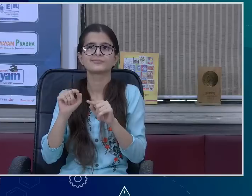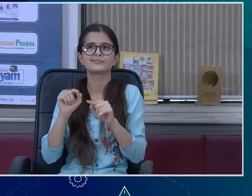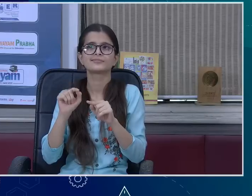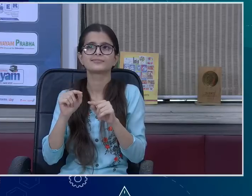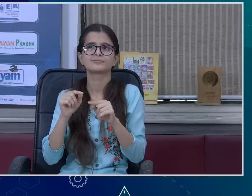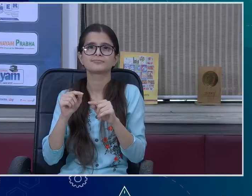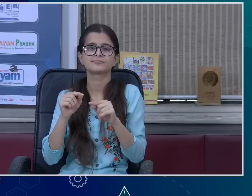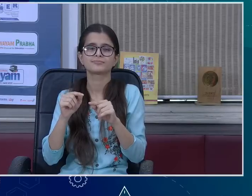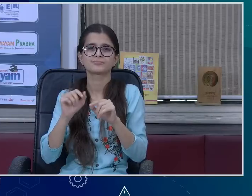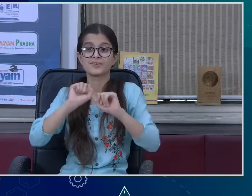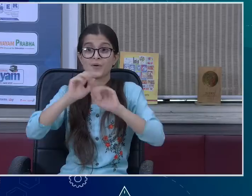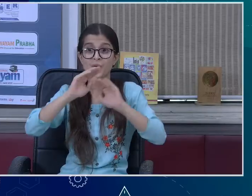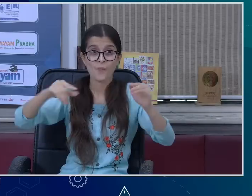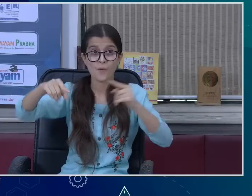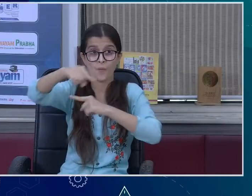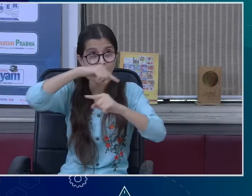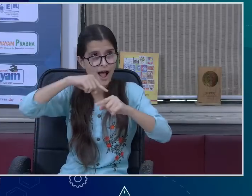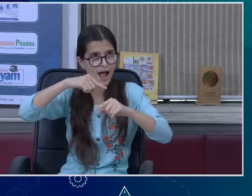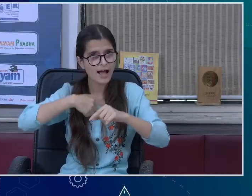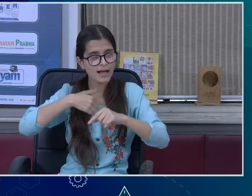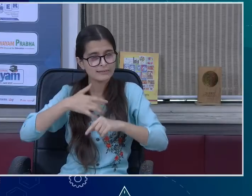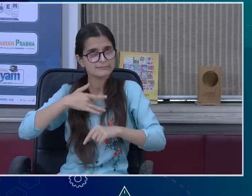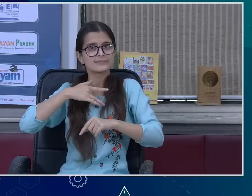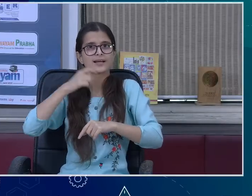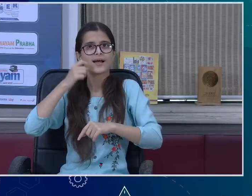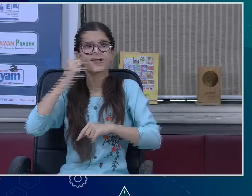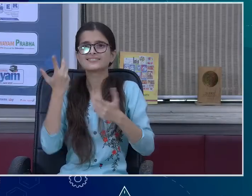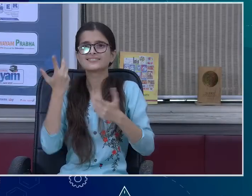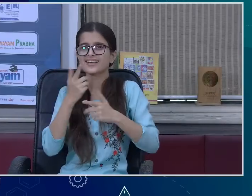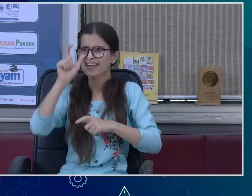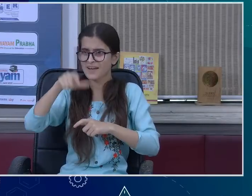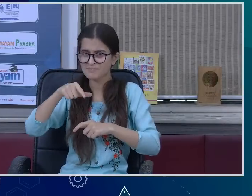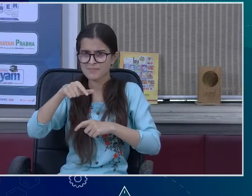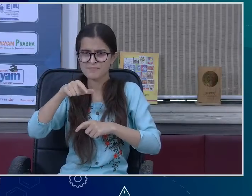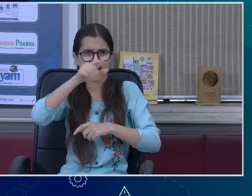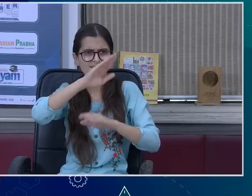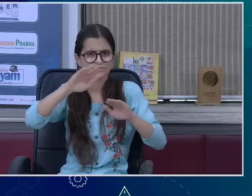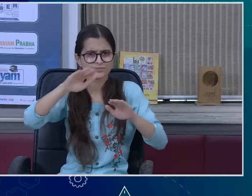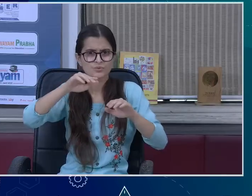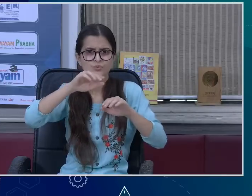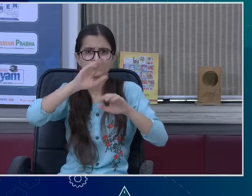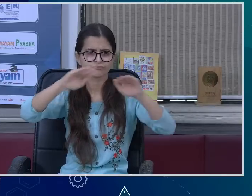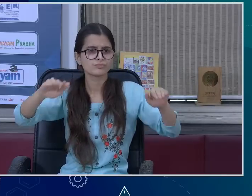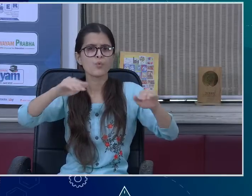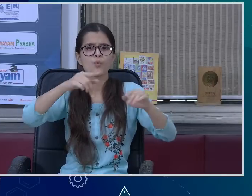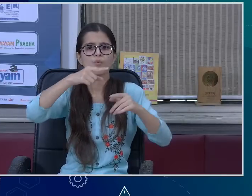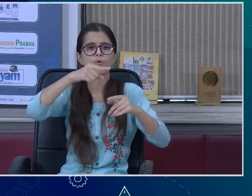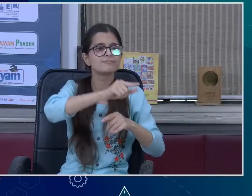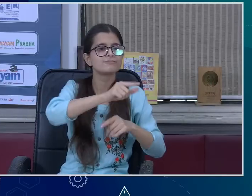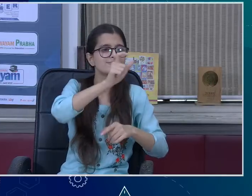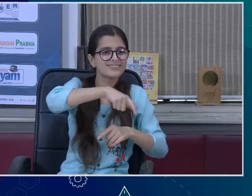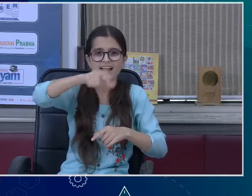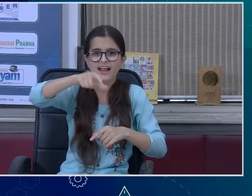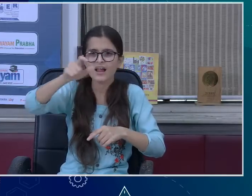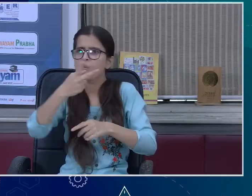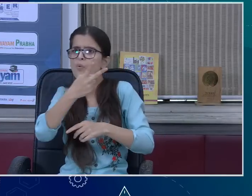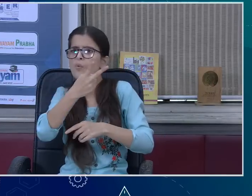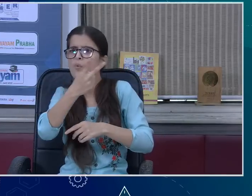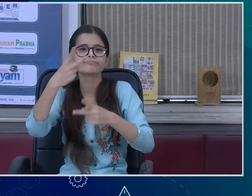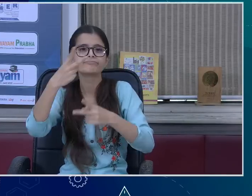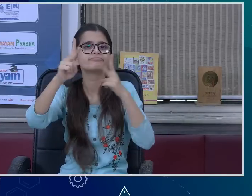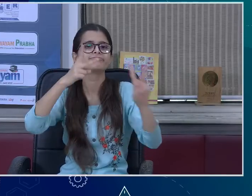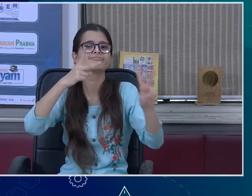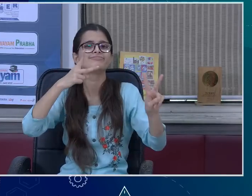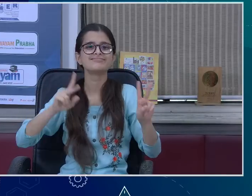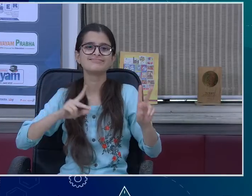children around them understand these children are different from others. Like when you are able to read write well, this child is not able to